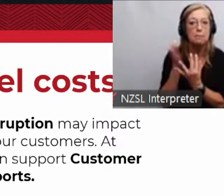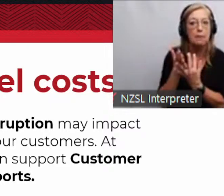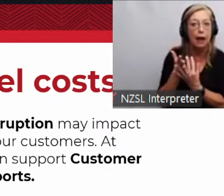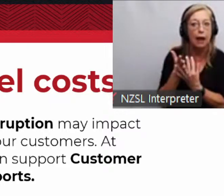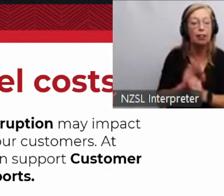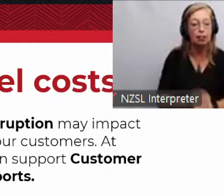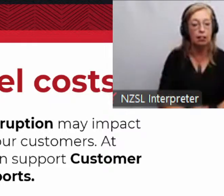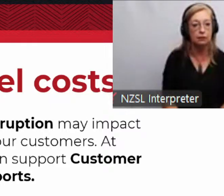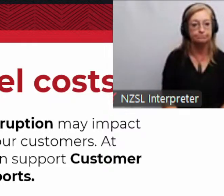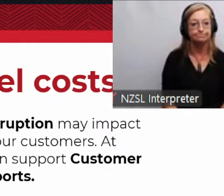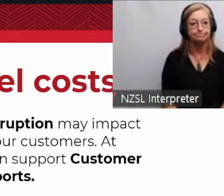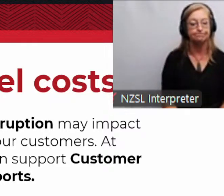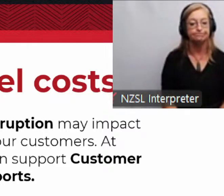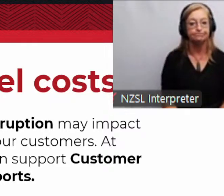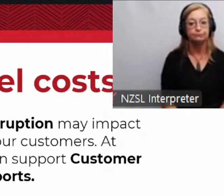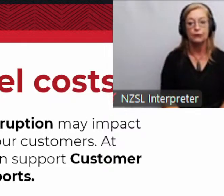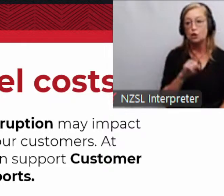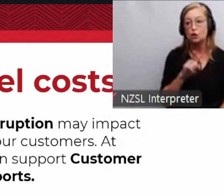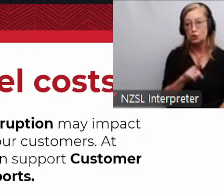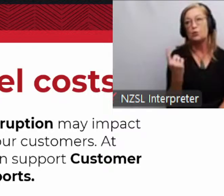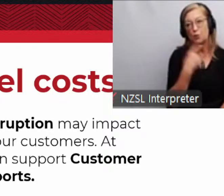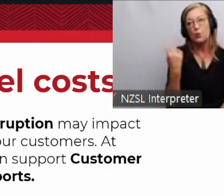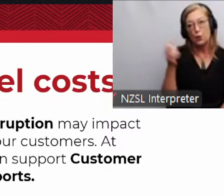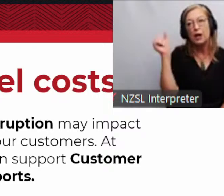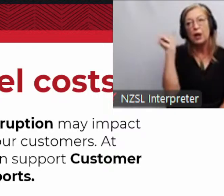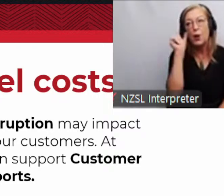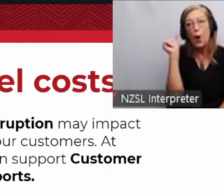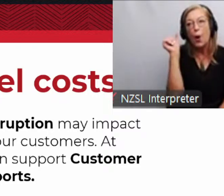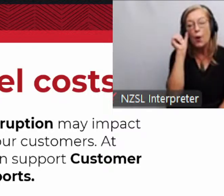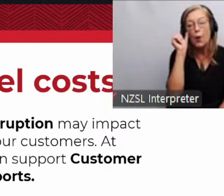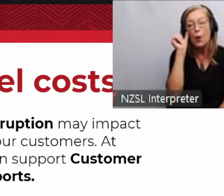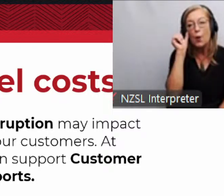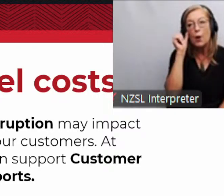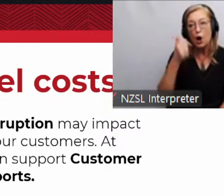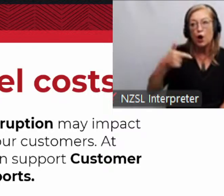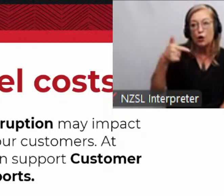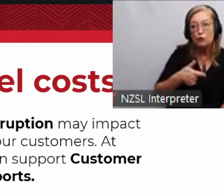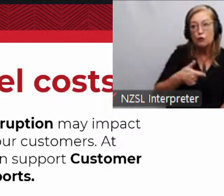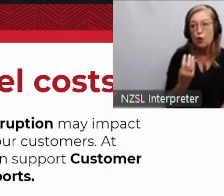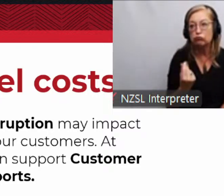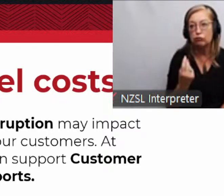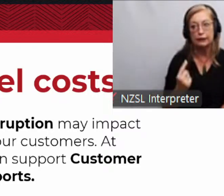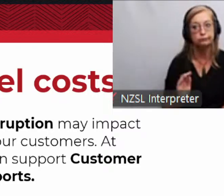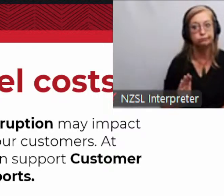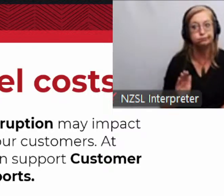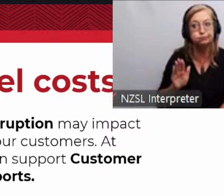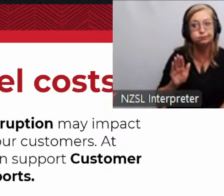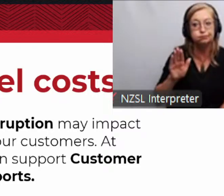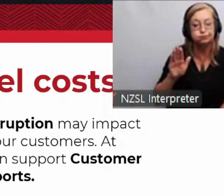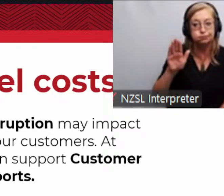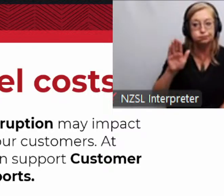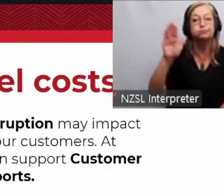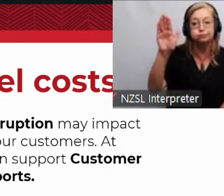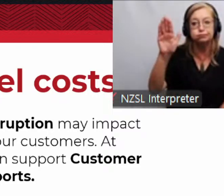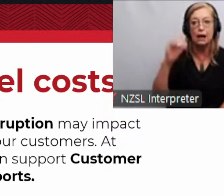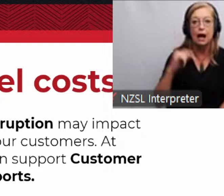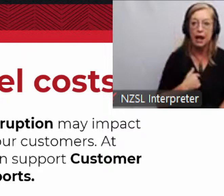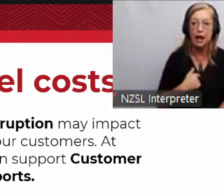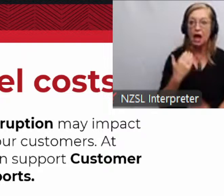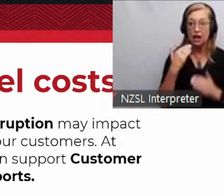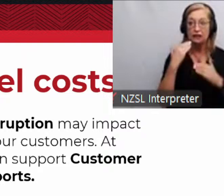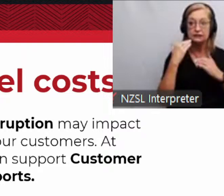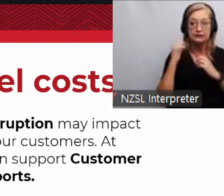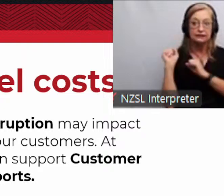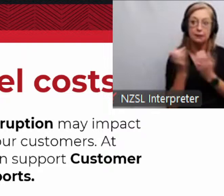So, we're aware that the fuel price increases and supply disruption might